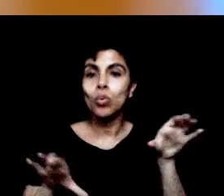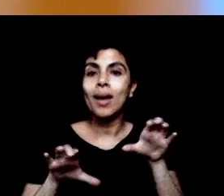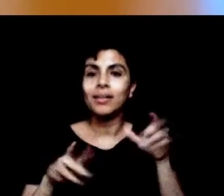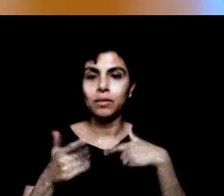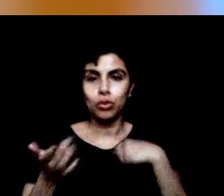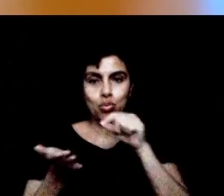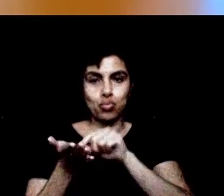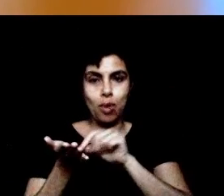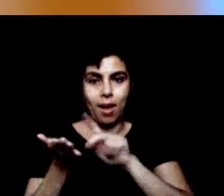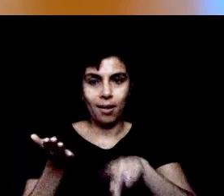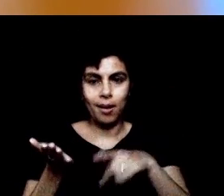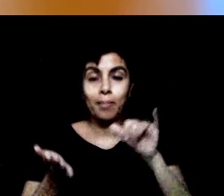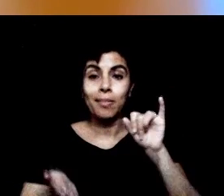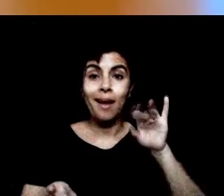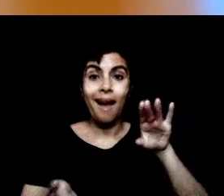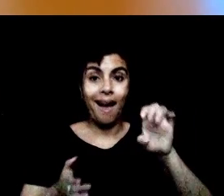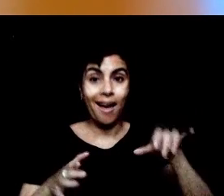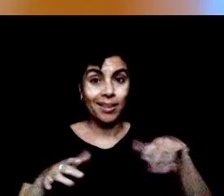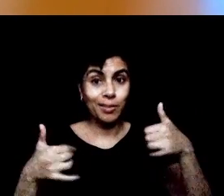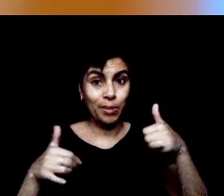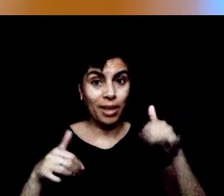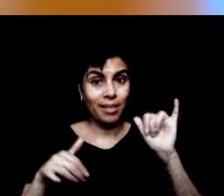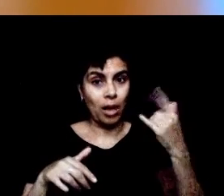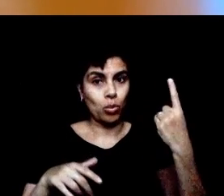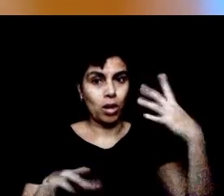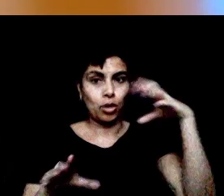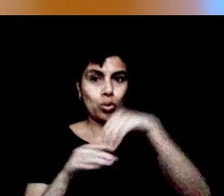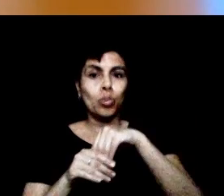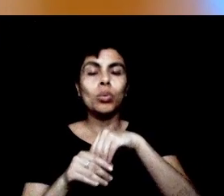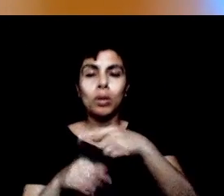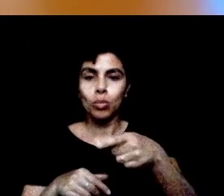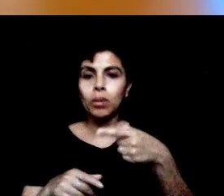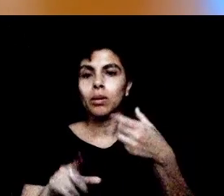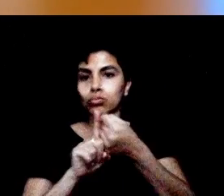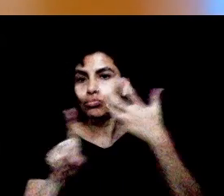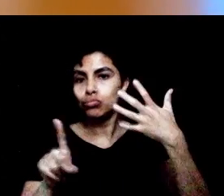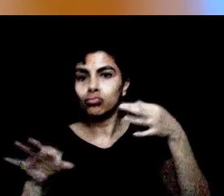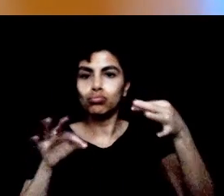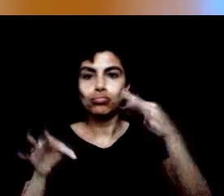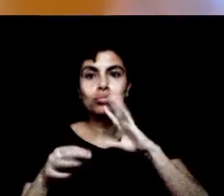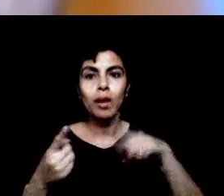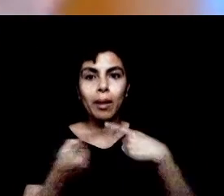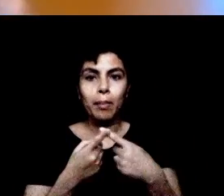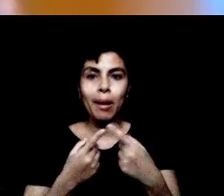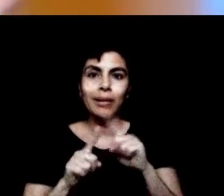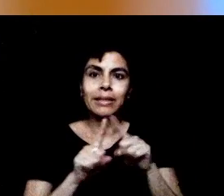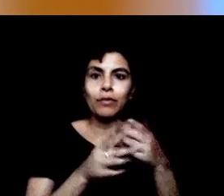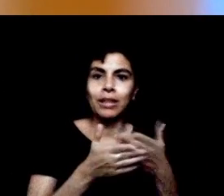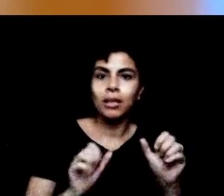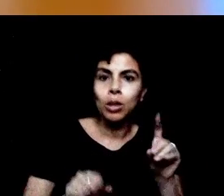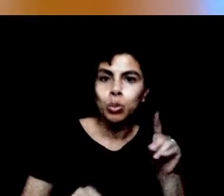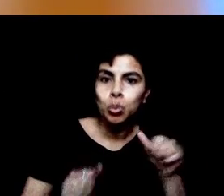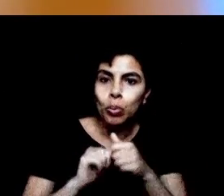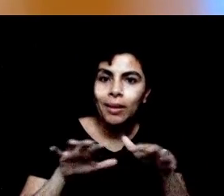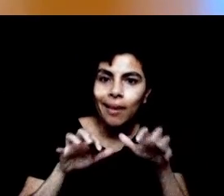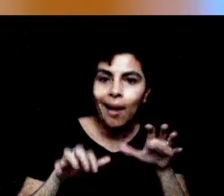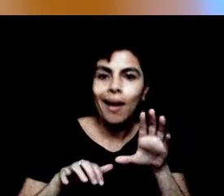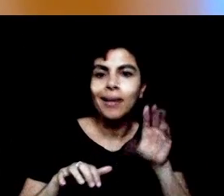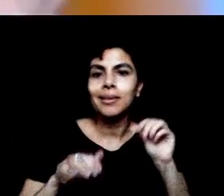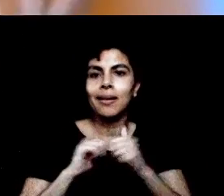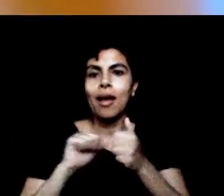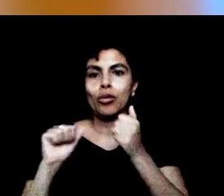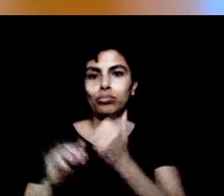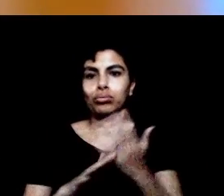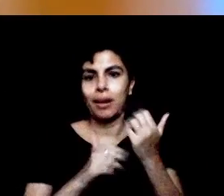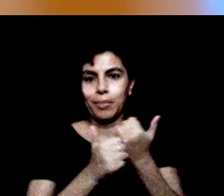activity write-ups that, for example, ice play is one of our Instructables, where we'll really talk about different things you can do with ice and how to